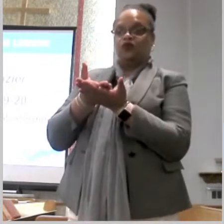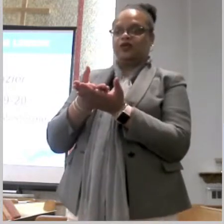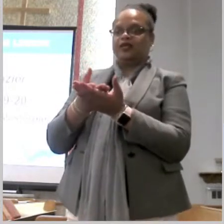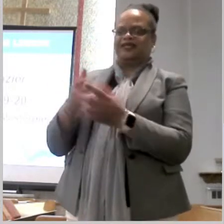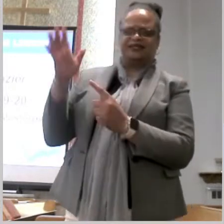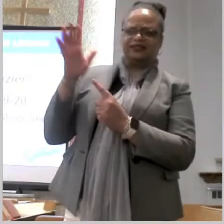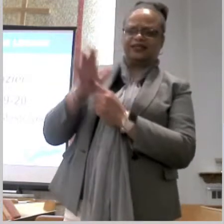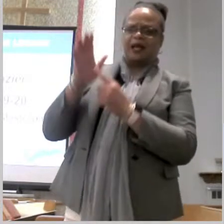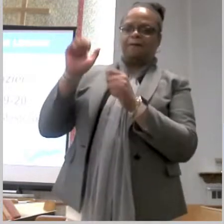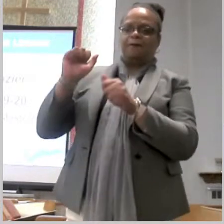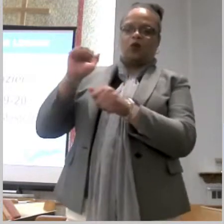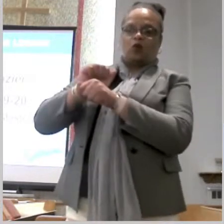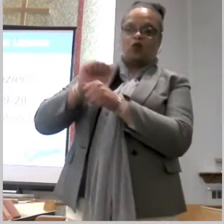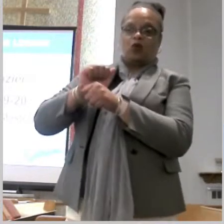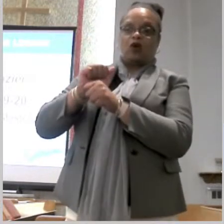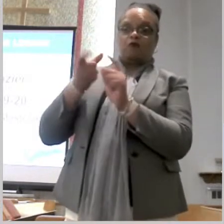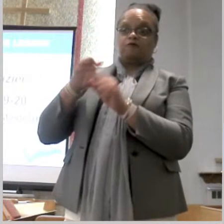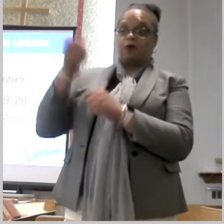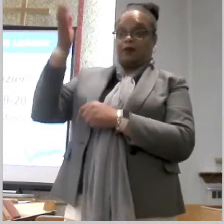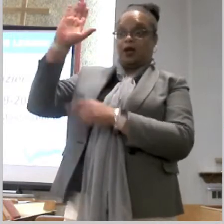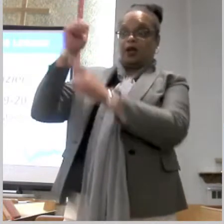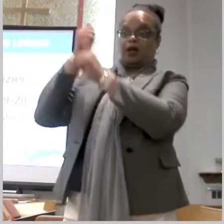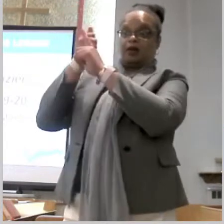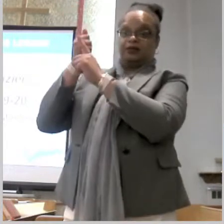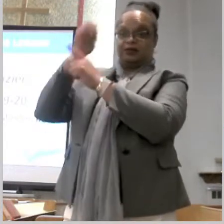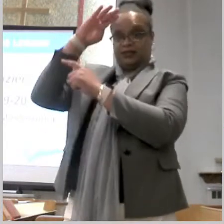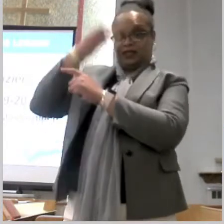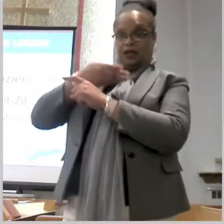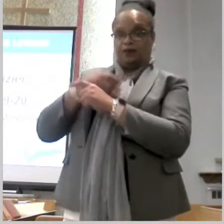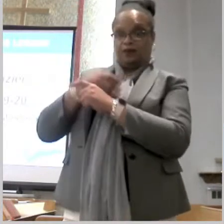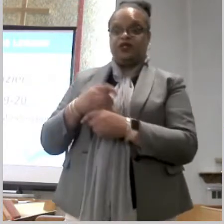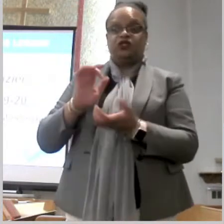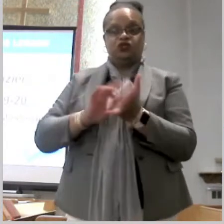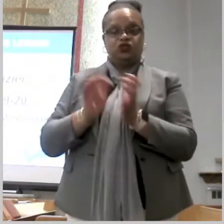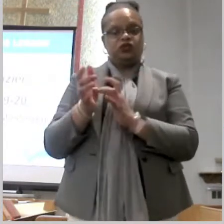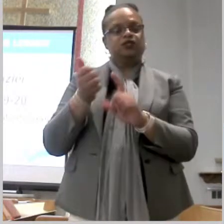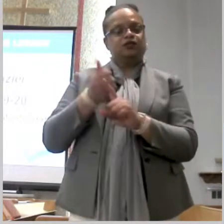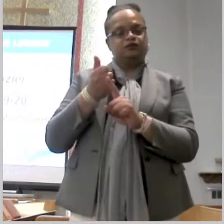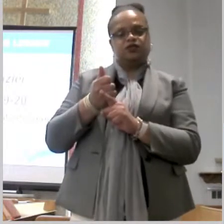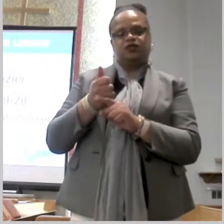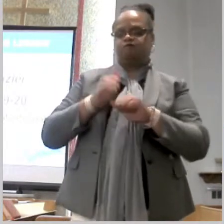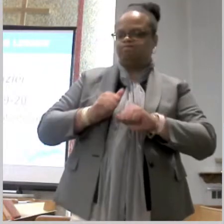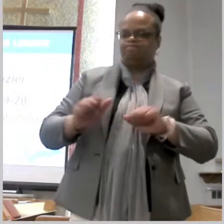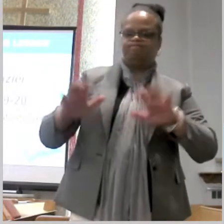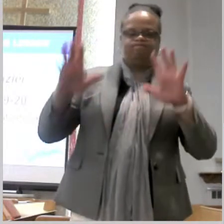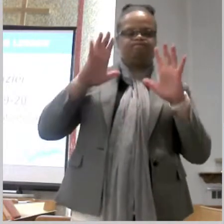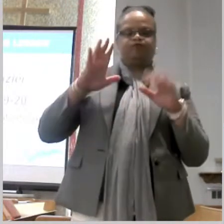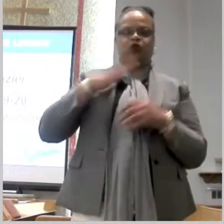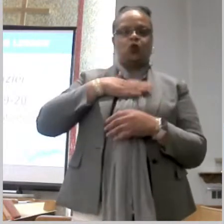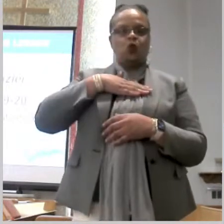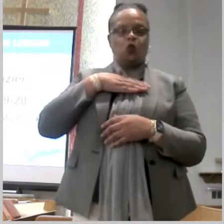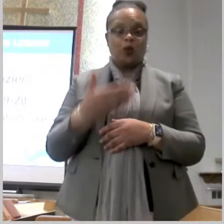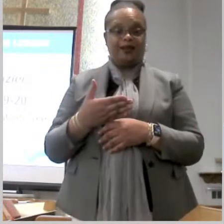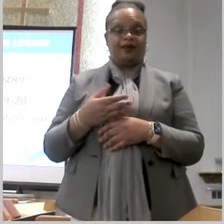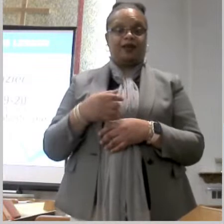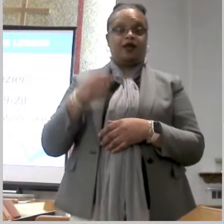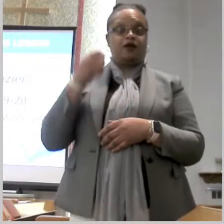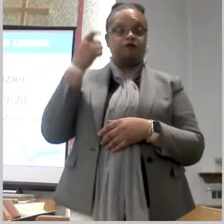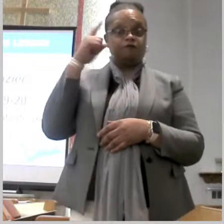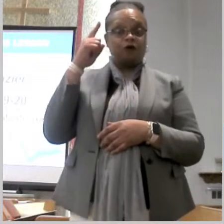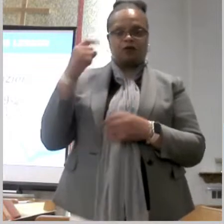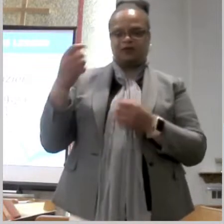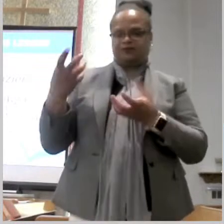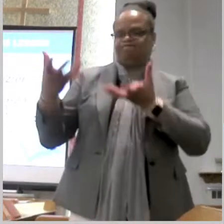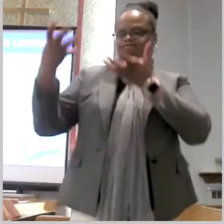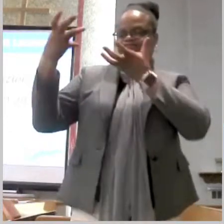sacrifice. Jesus, in his infinite love, willingly laid down his life for us. He took upon himself the